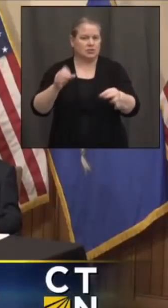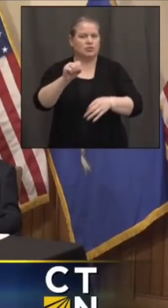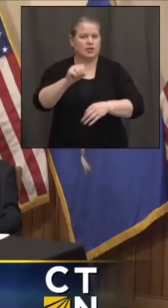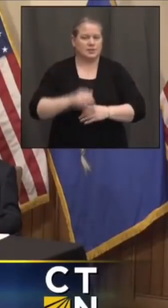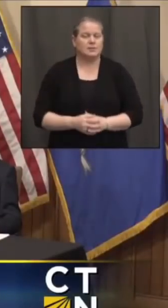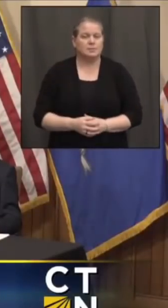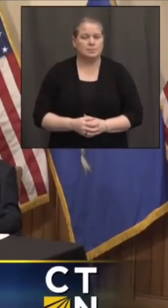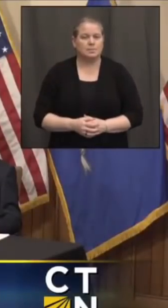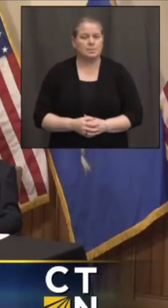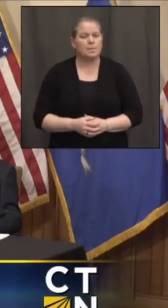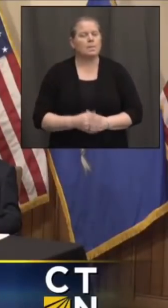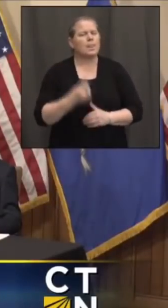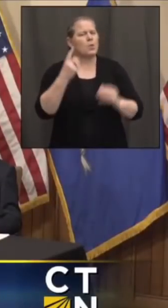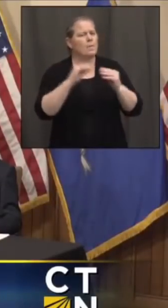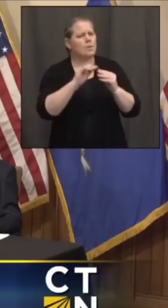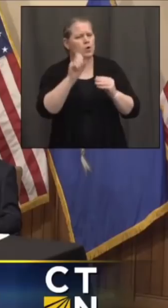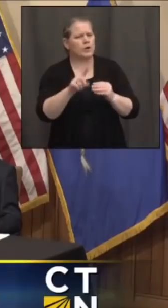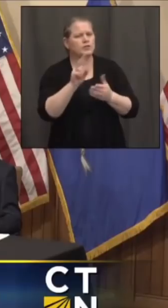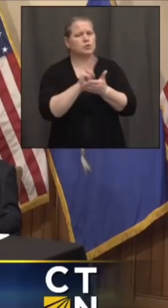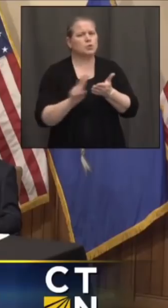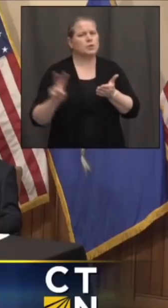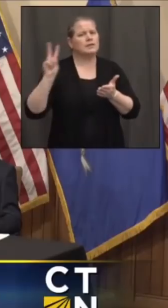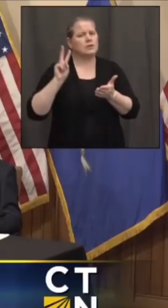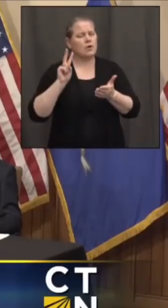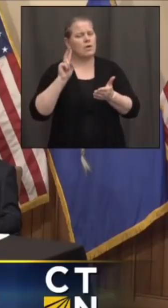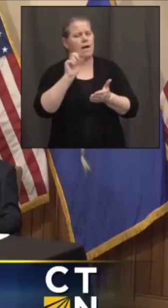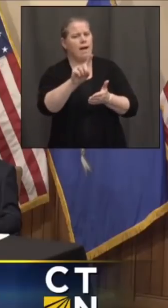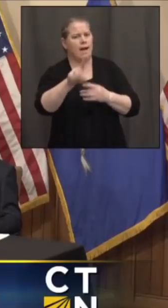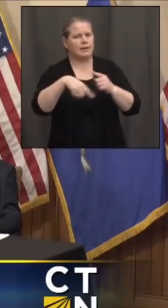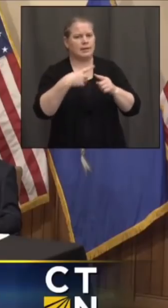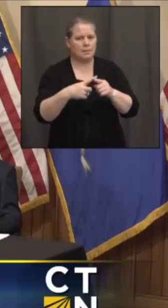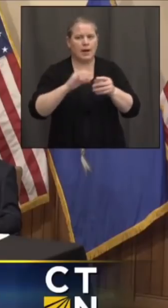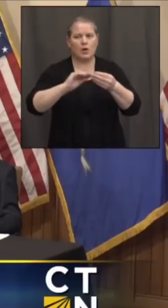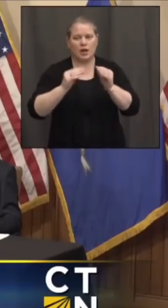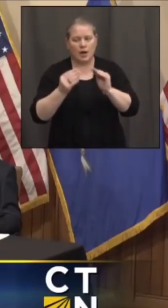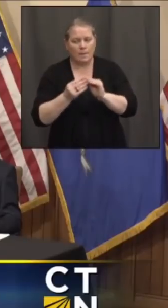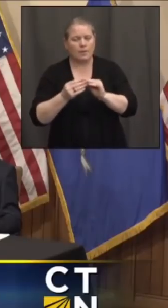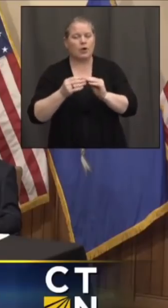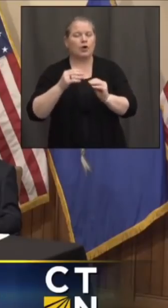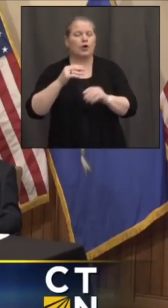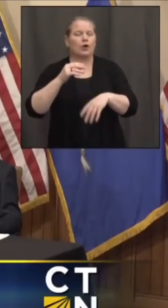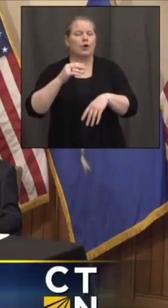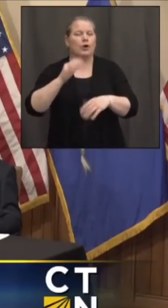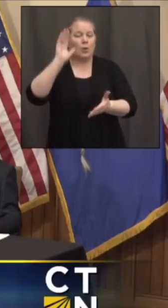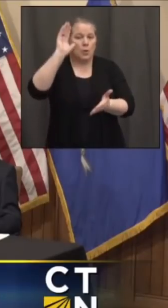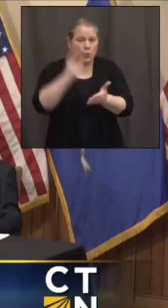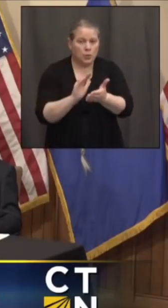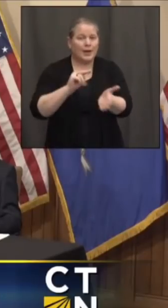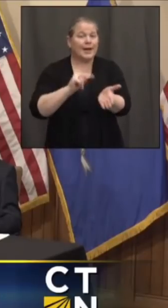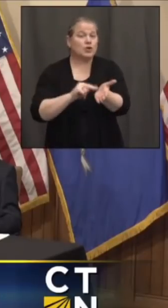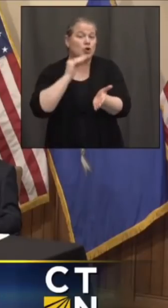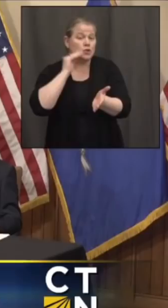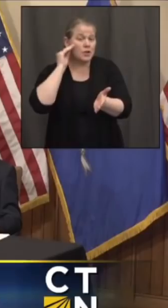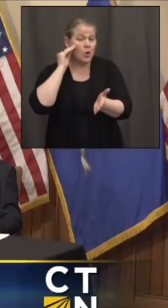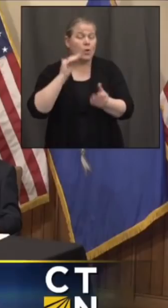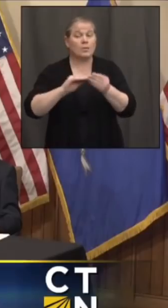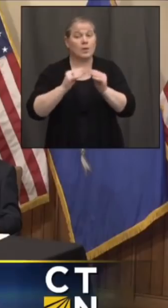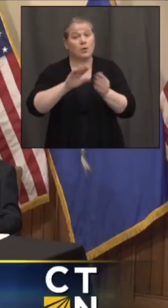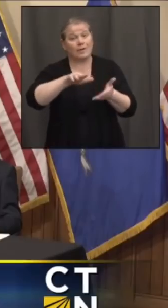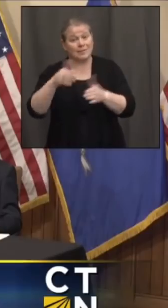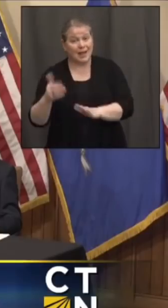think 2 weeks ago, I asked about the declining number of cases and deaths in nursing homes and whether we were confident that that could be attributed to the